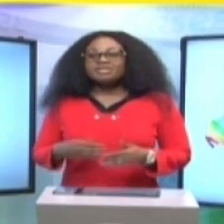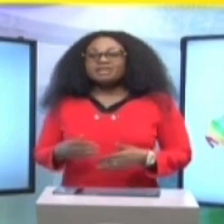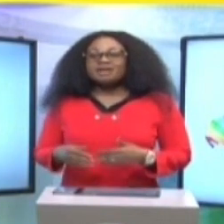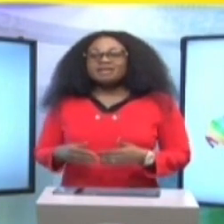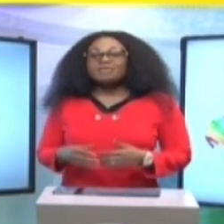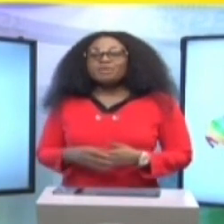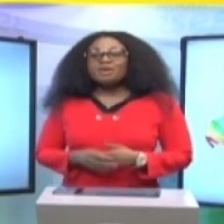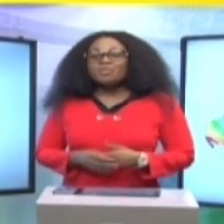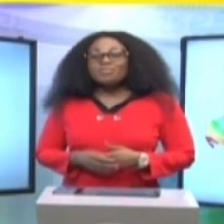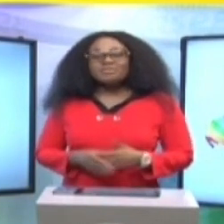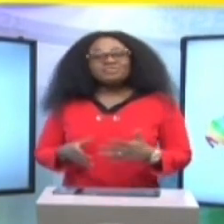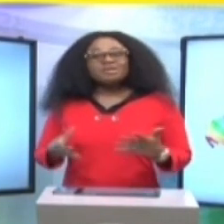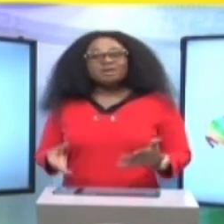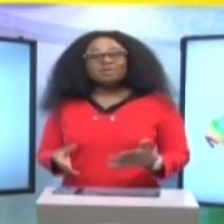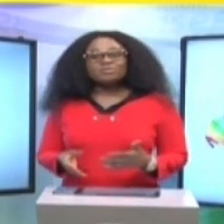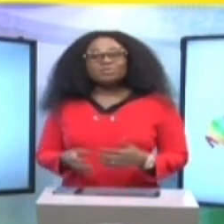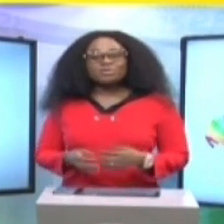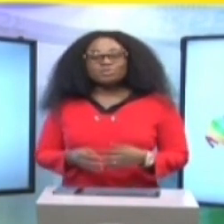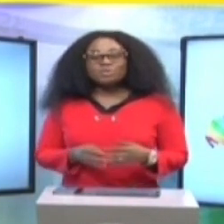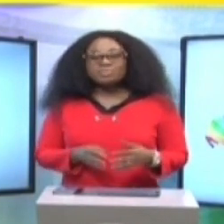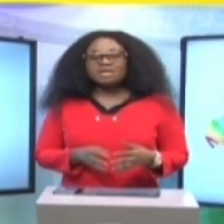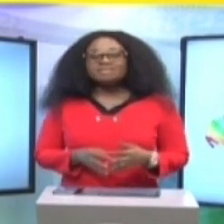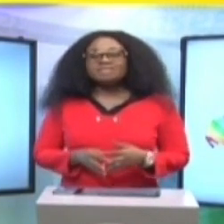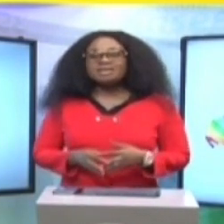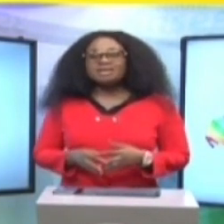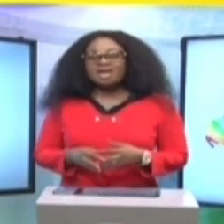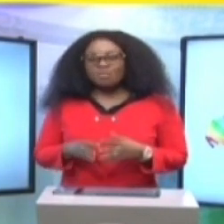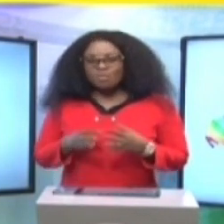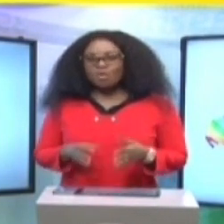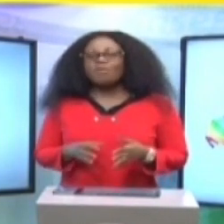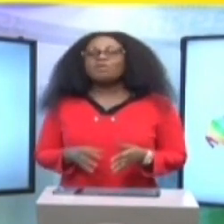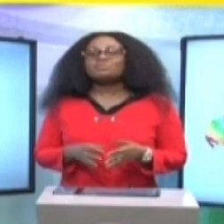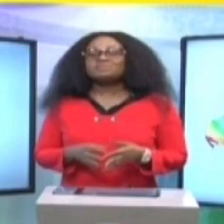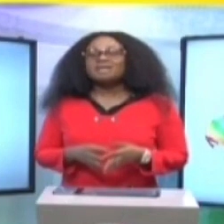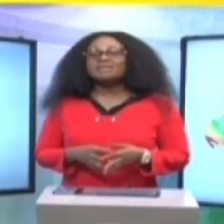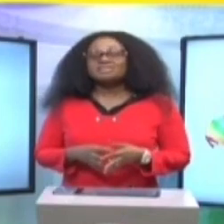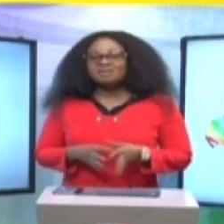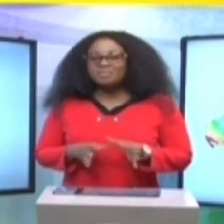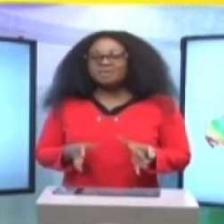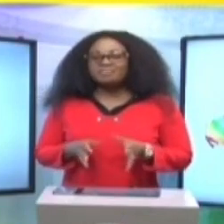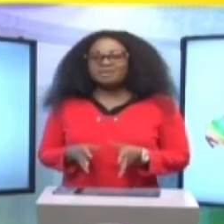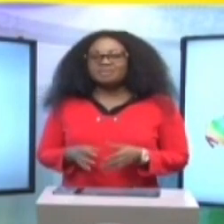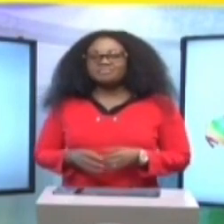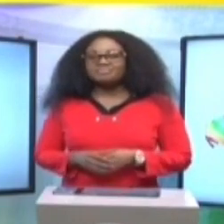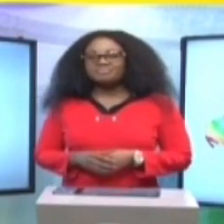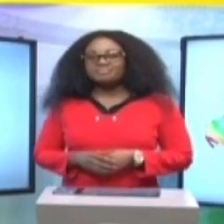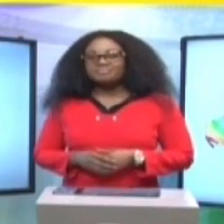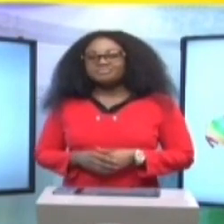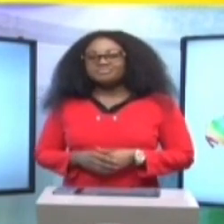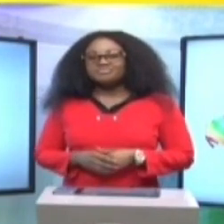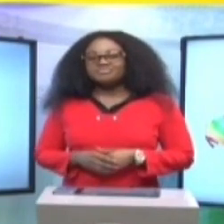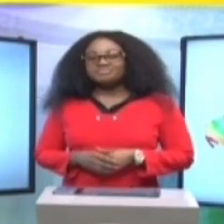En hwehwe na ye de bo ye ho ban free yare no ho no UPSA e wo ko ho no sanet ye pepepe.